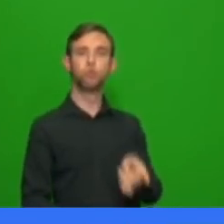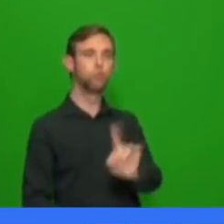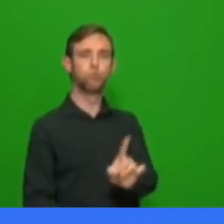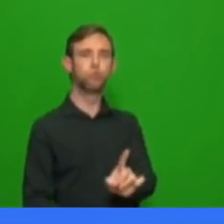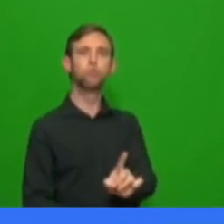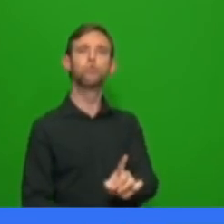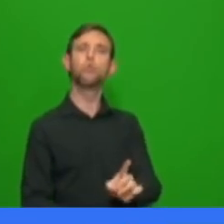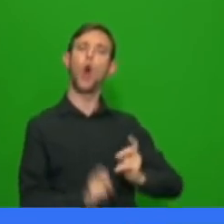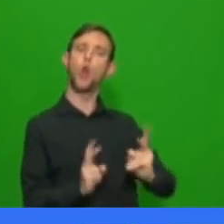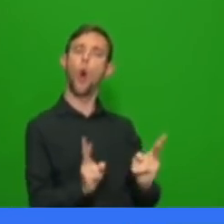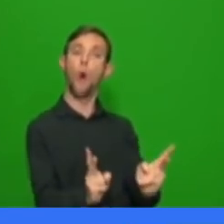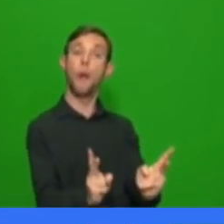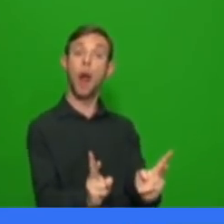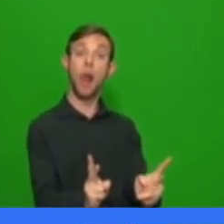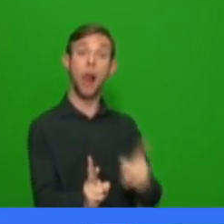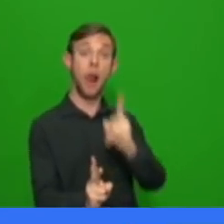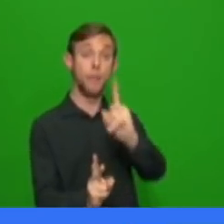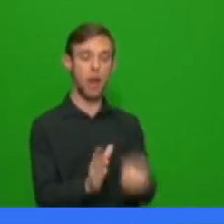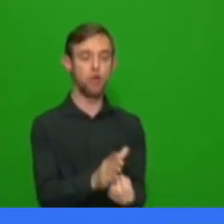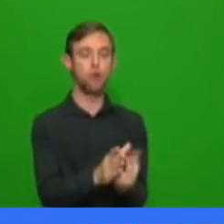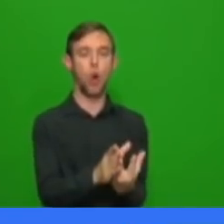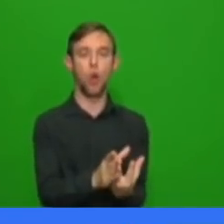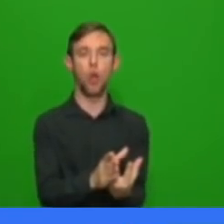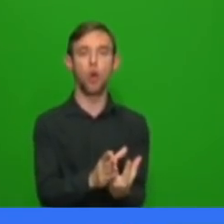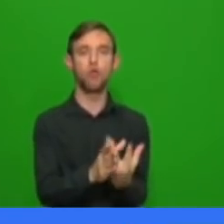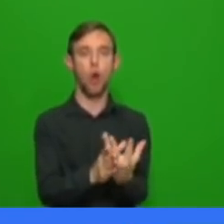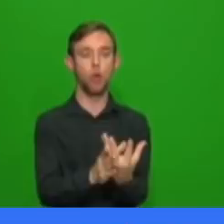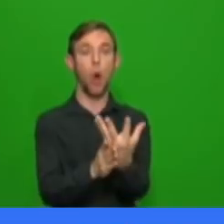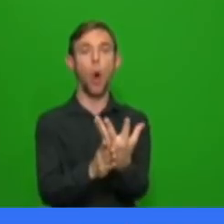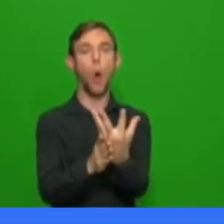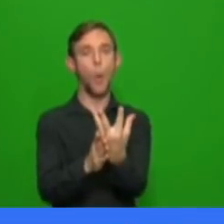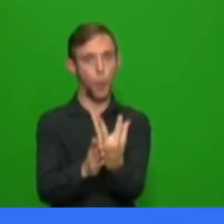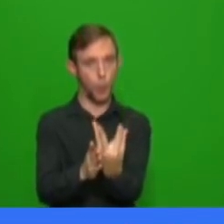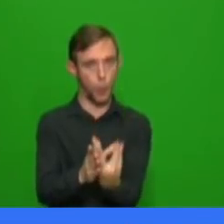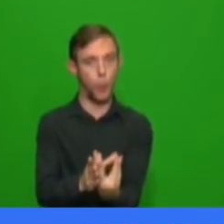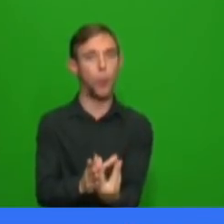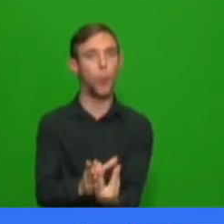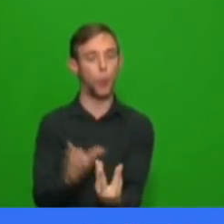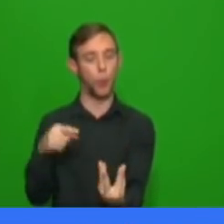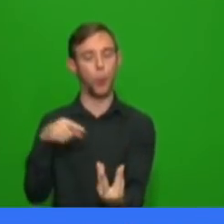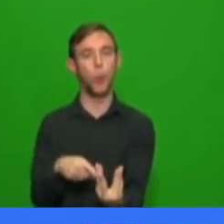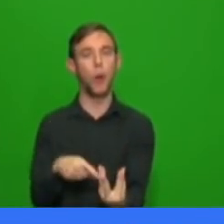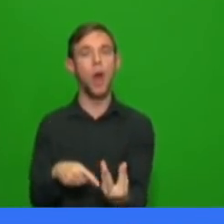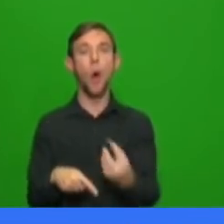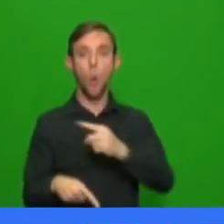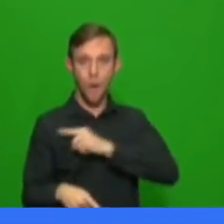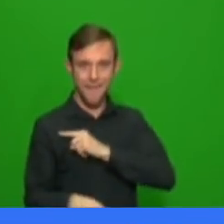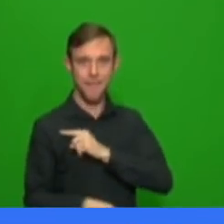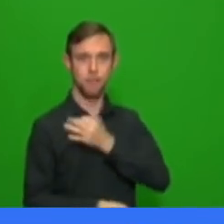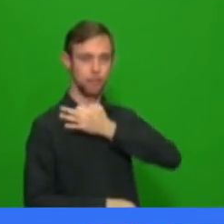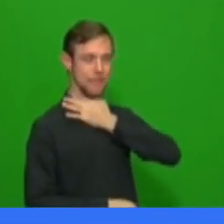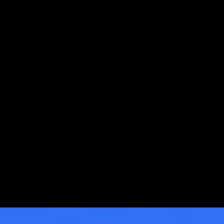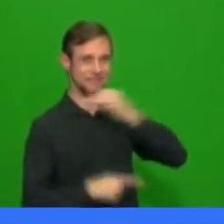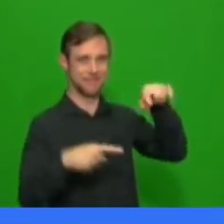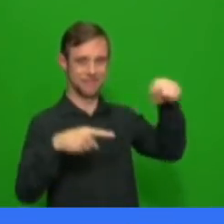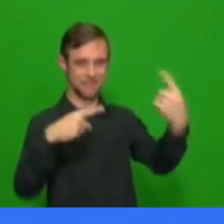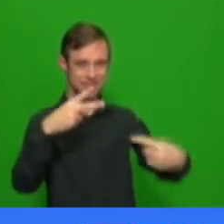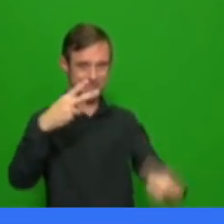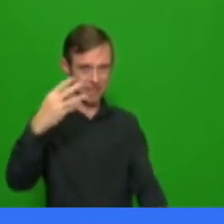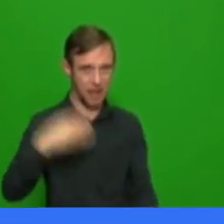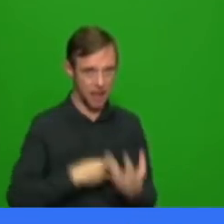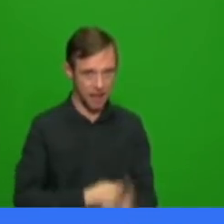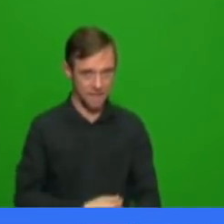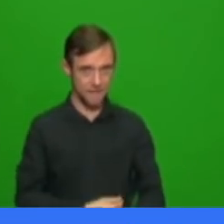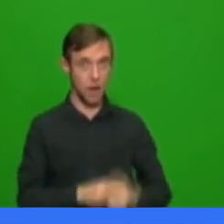overall, growth momentum has slowed somewhat and there are many risks. Trade tensions